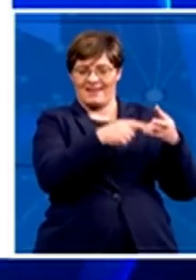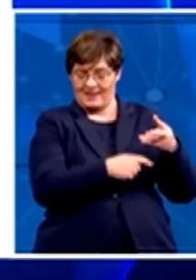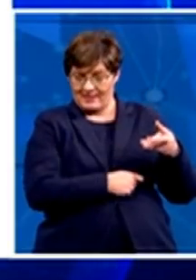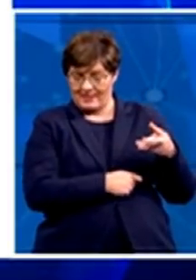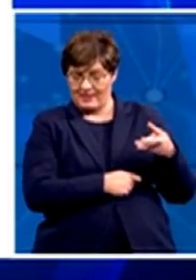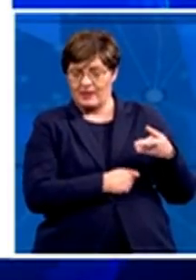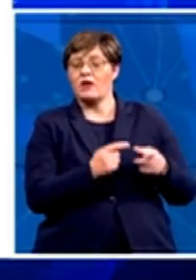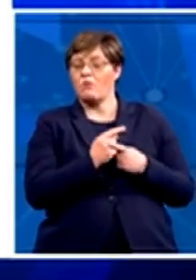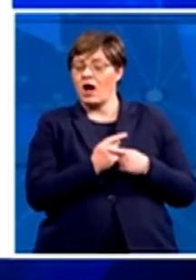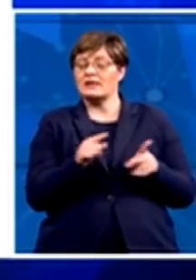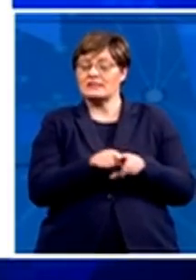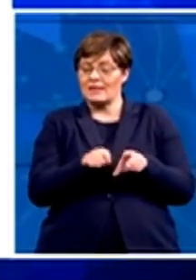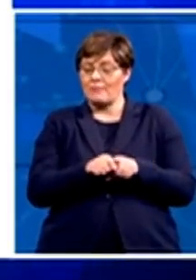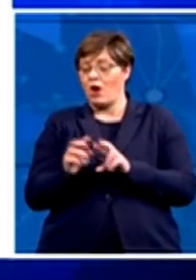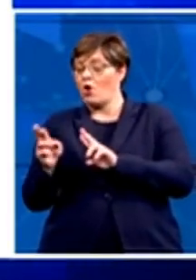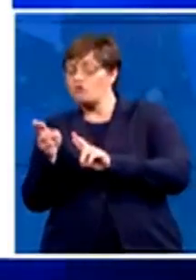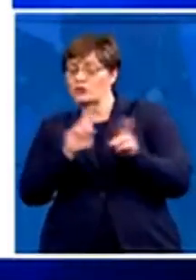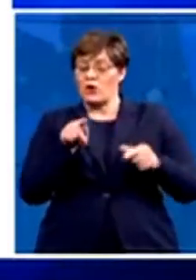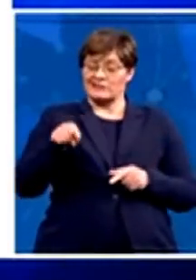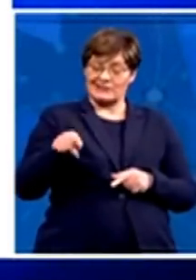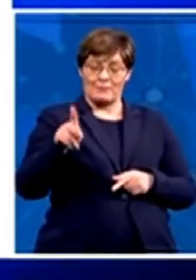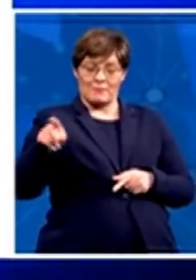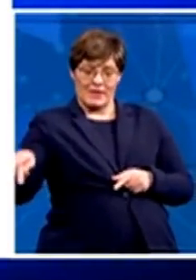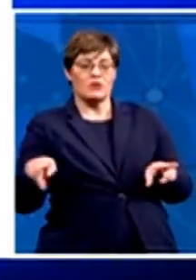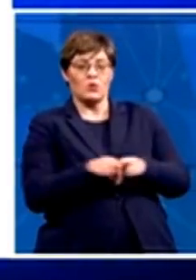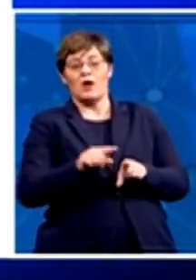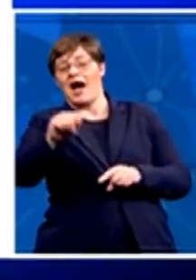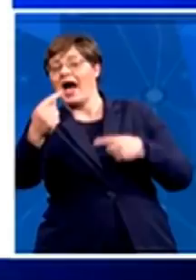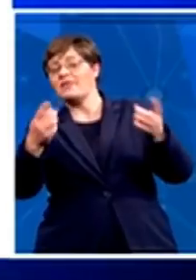other relevant information that may come before the committee.